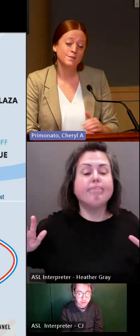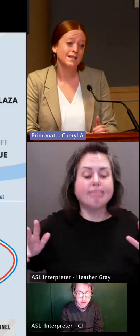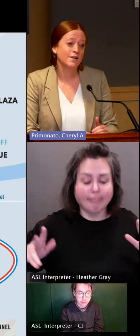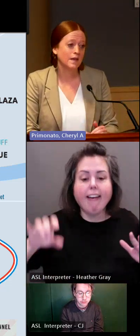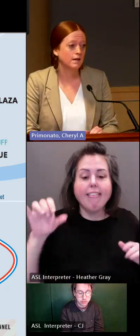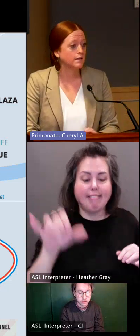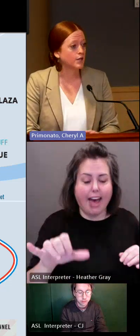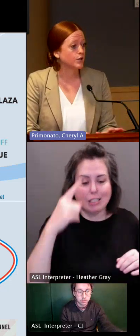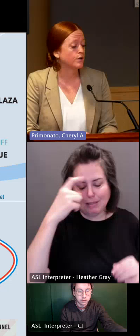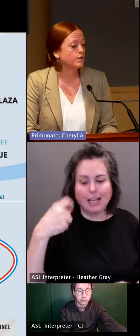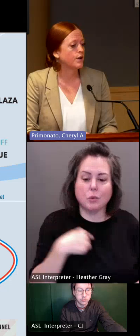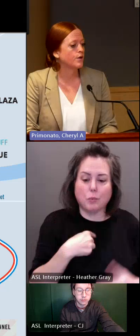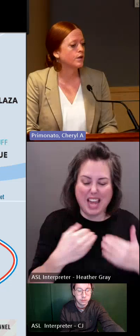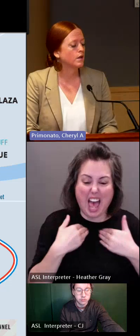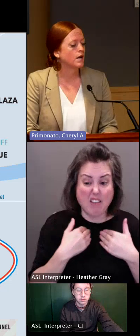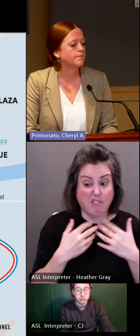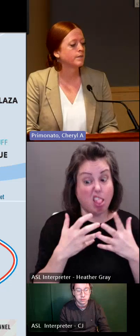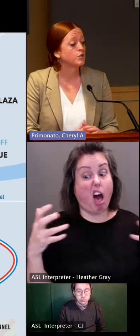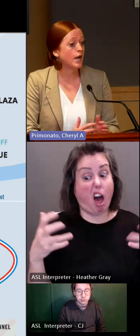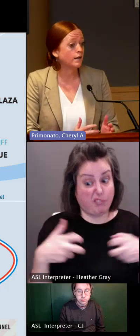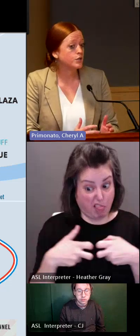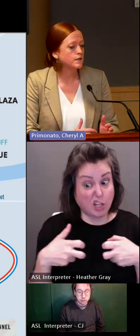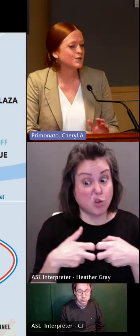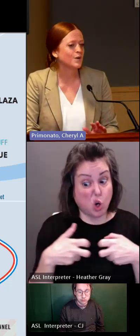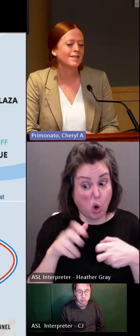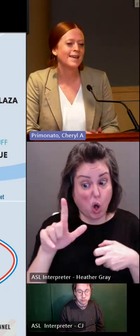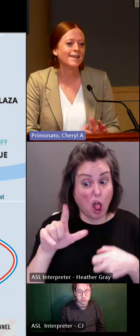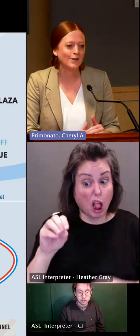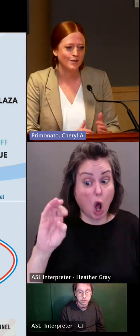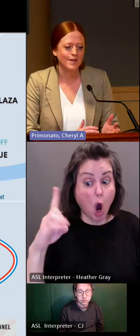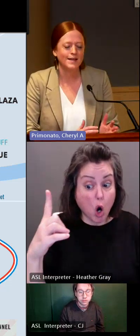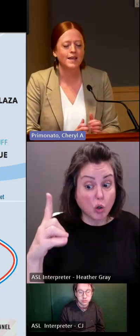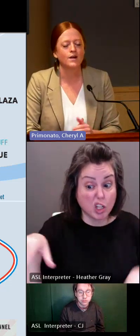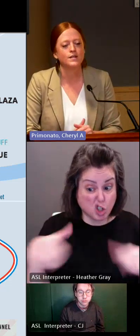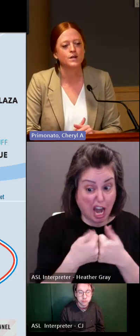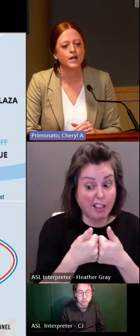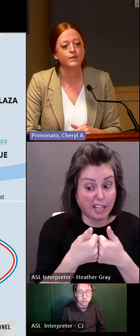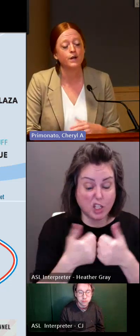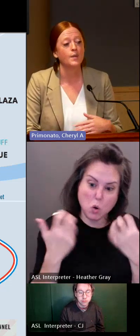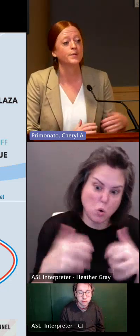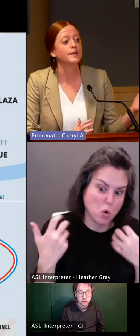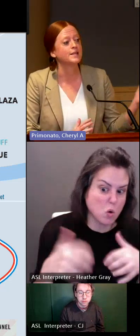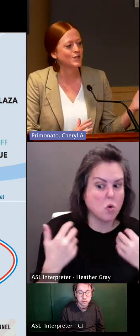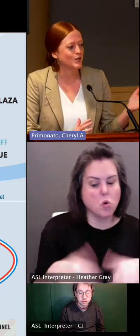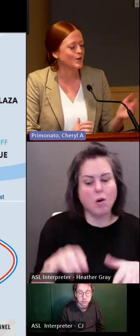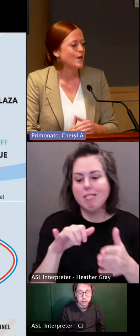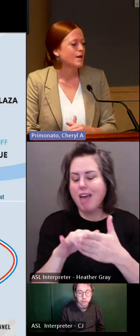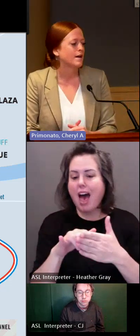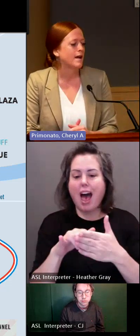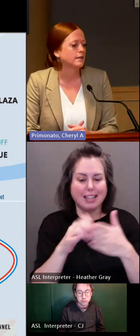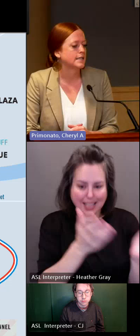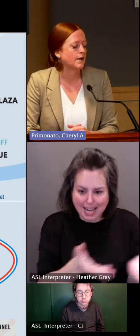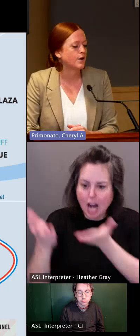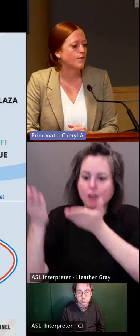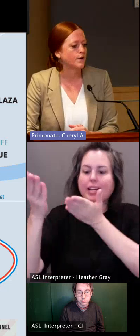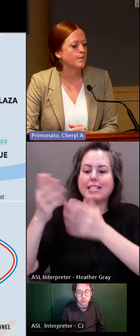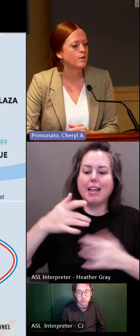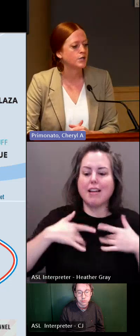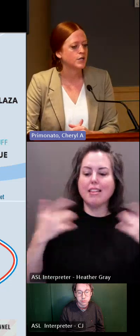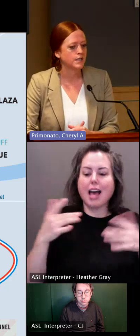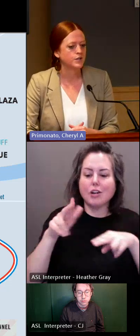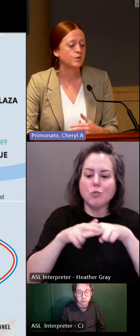because we have some significant electrical load challenges with the hill that carries our light rail up into Allentown